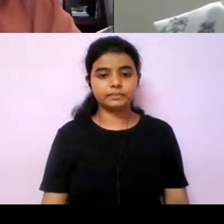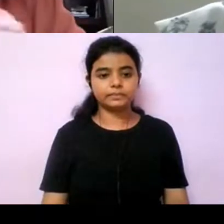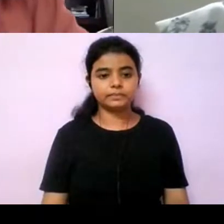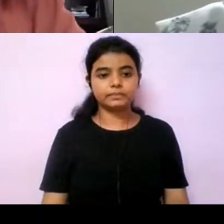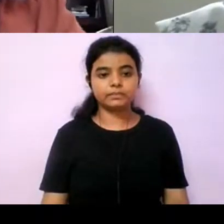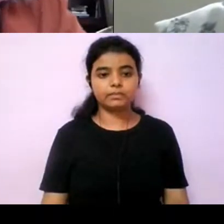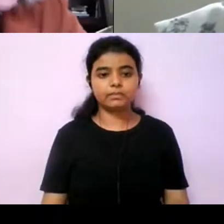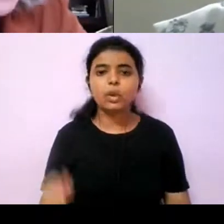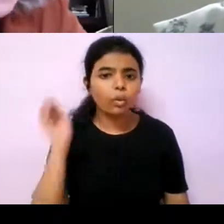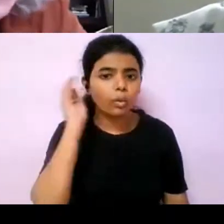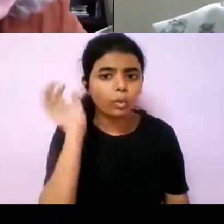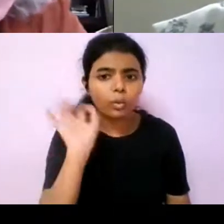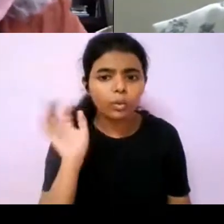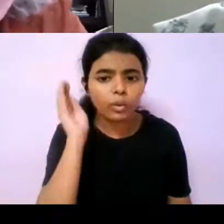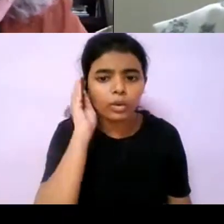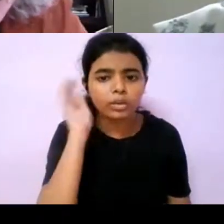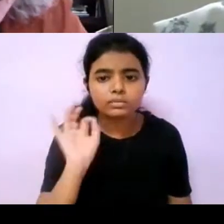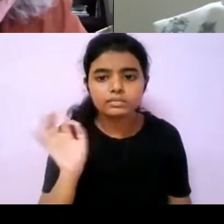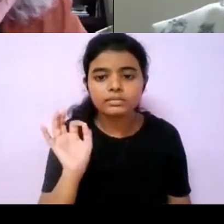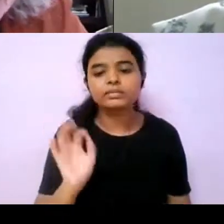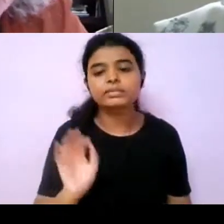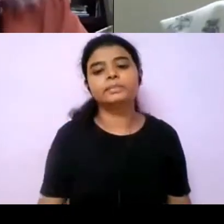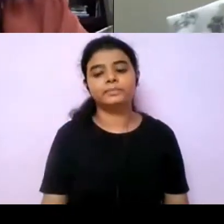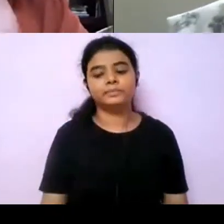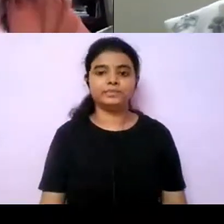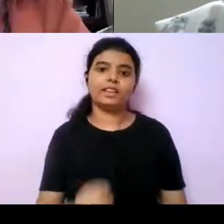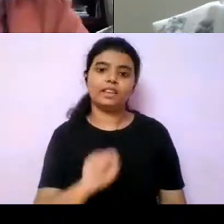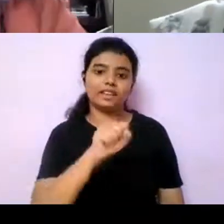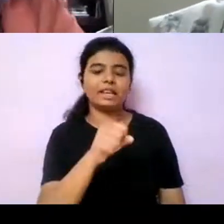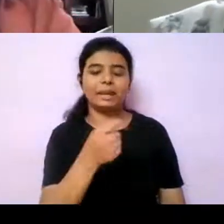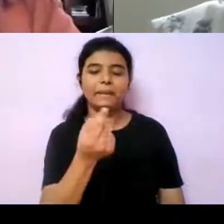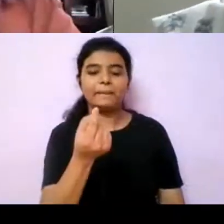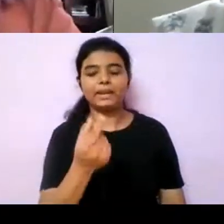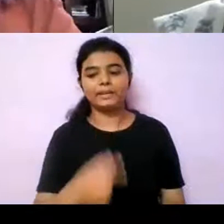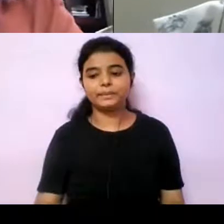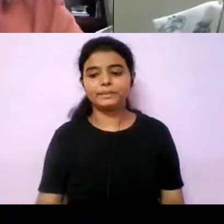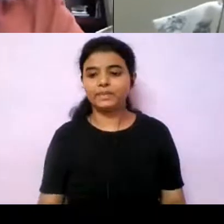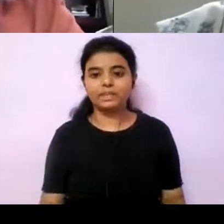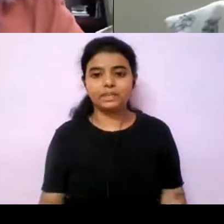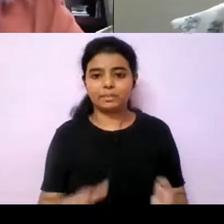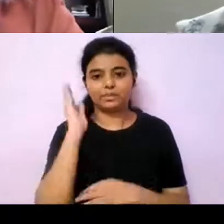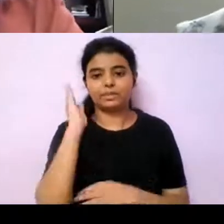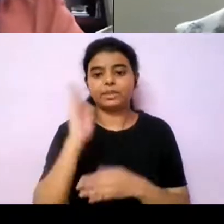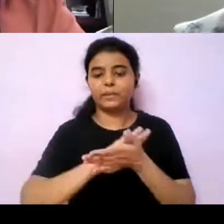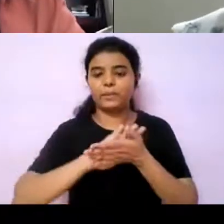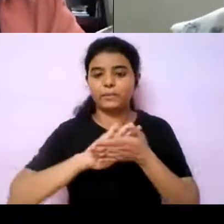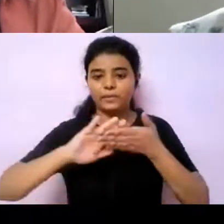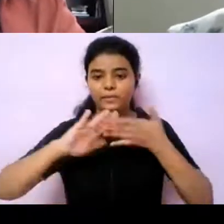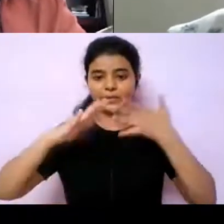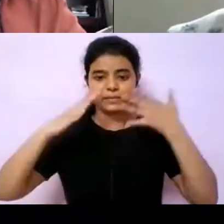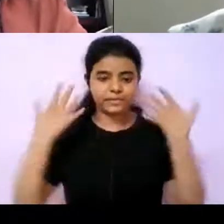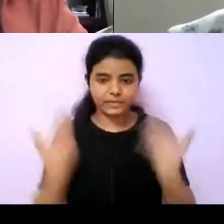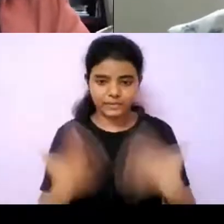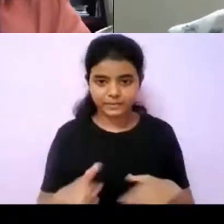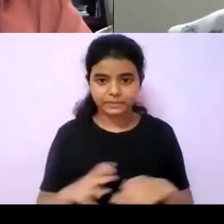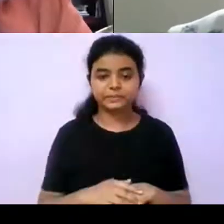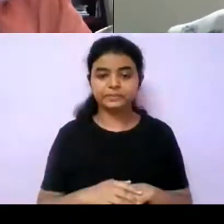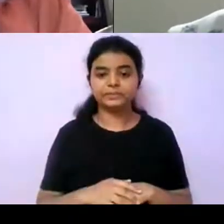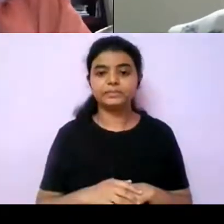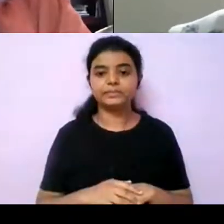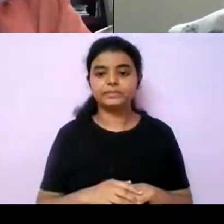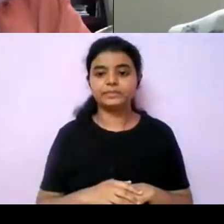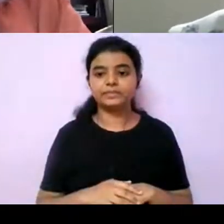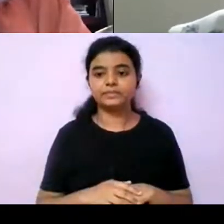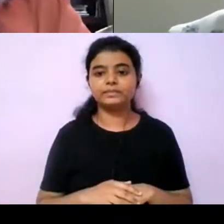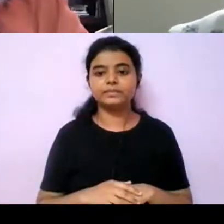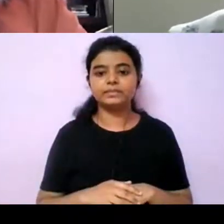I can't hear you again. Just a minute. Yeah, we are reaching the end of our allotted time, I think. But I'd just like to read you